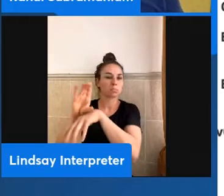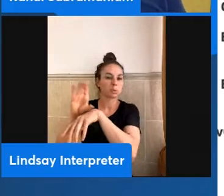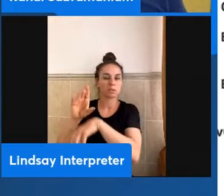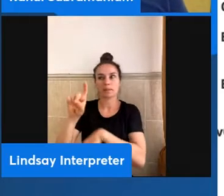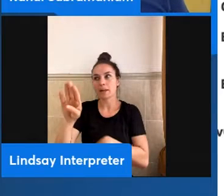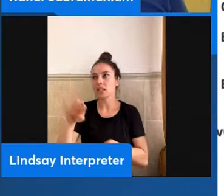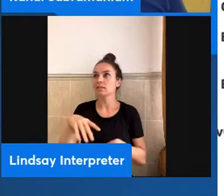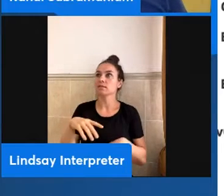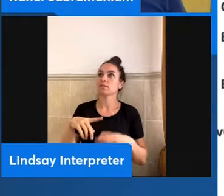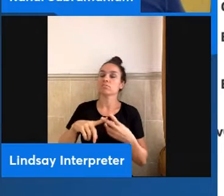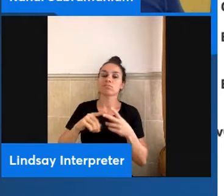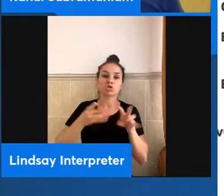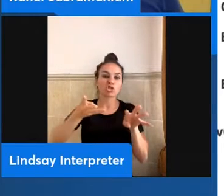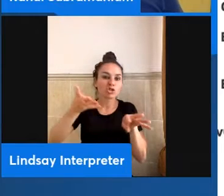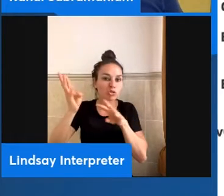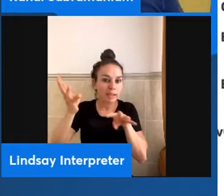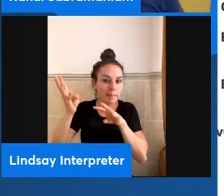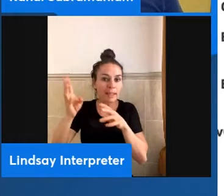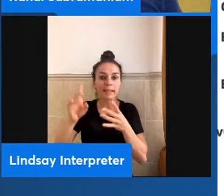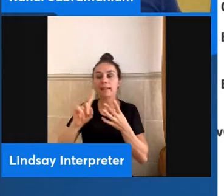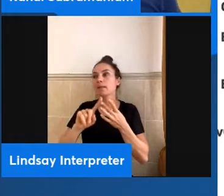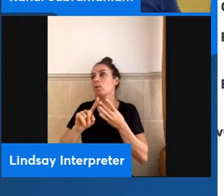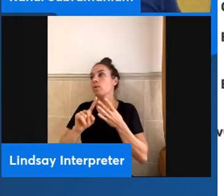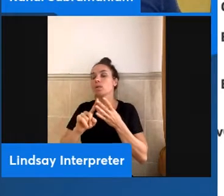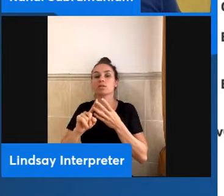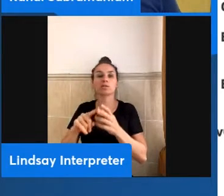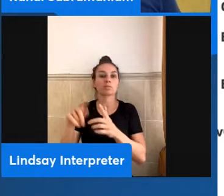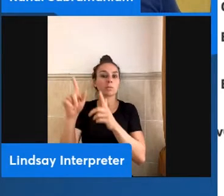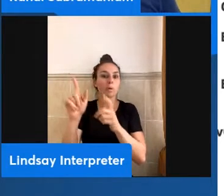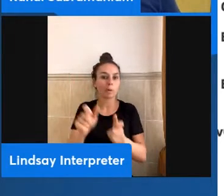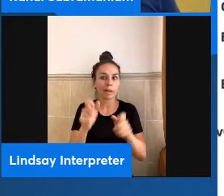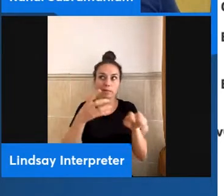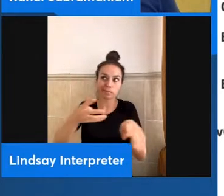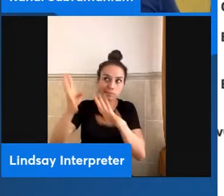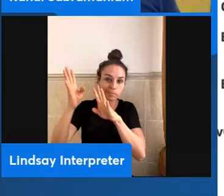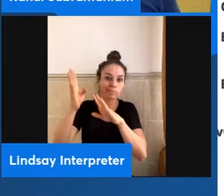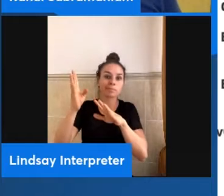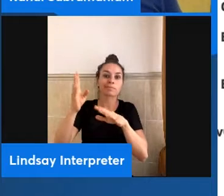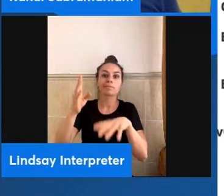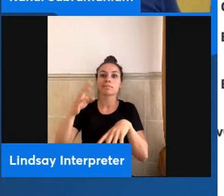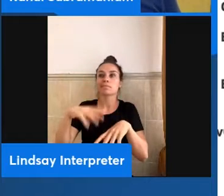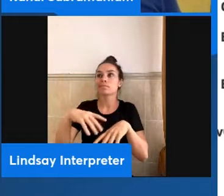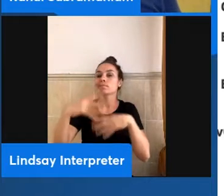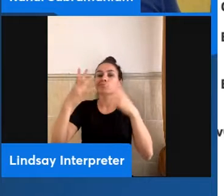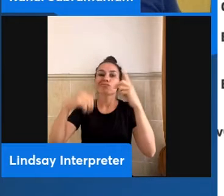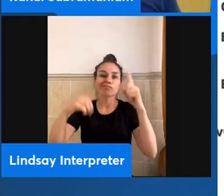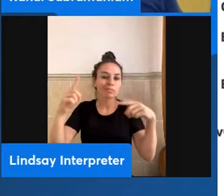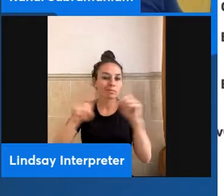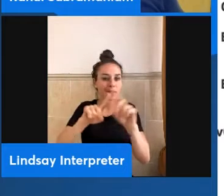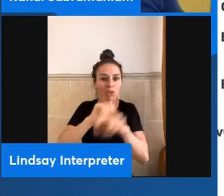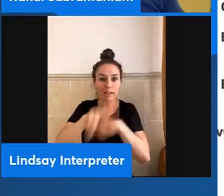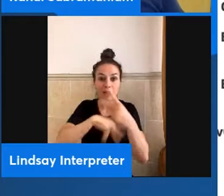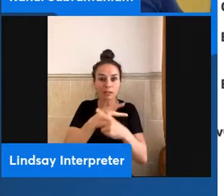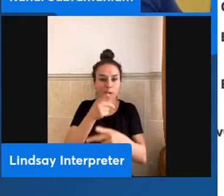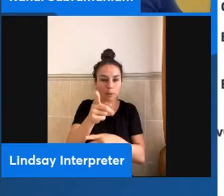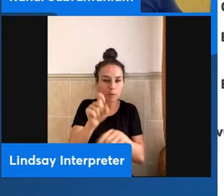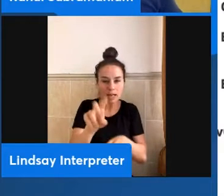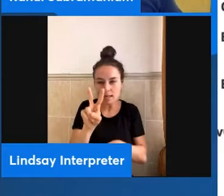a streaming platform or quick data ingest or spot bursting, we can pick exactly what we